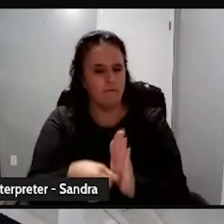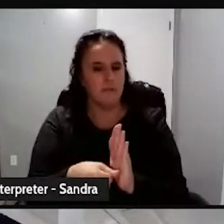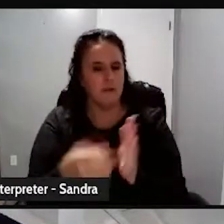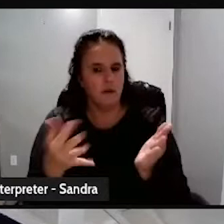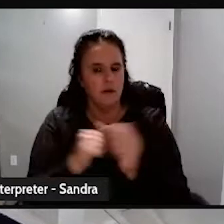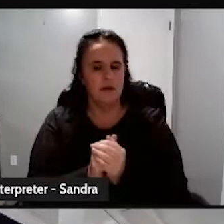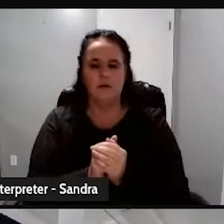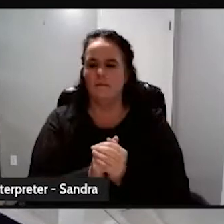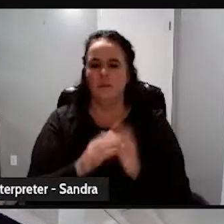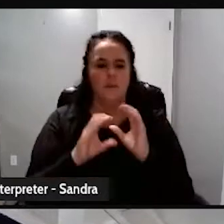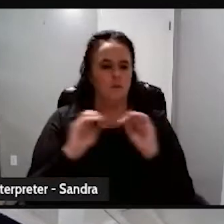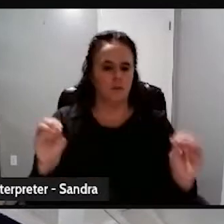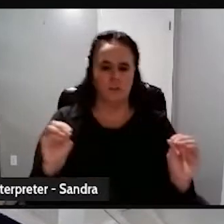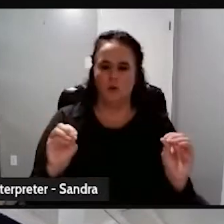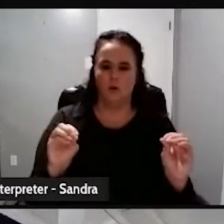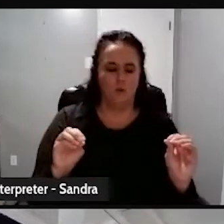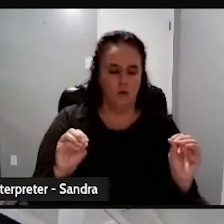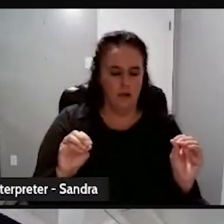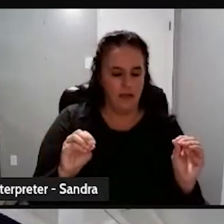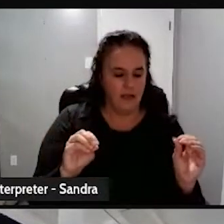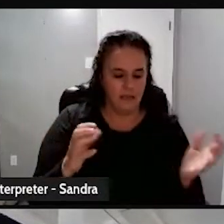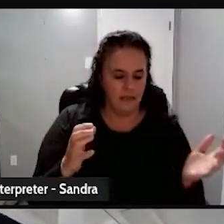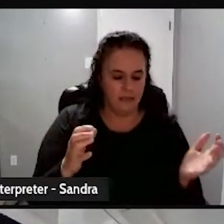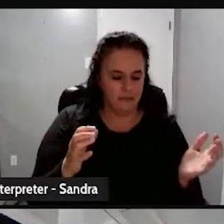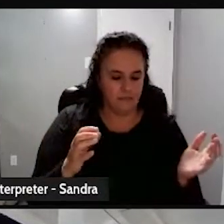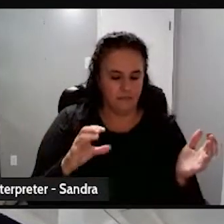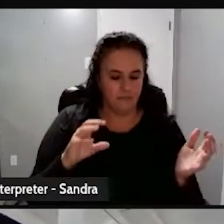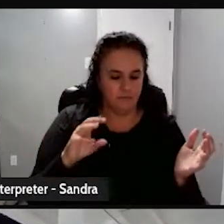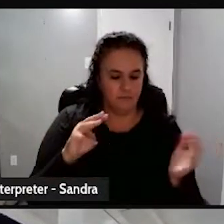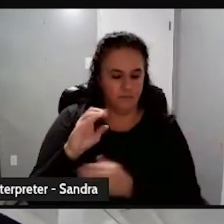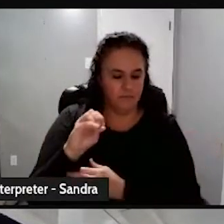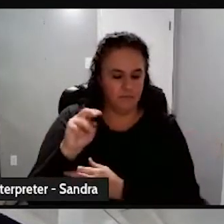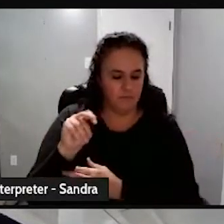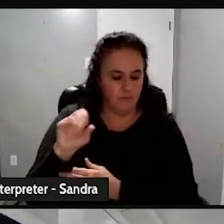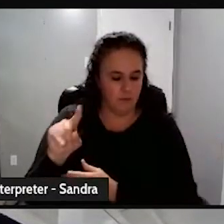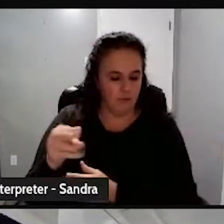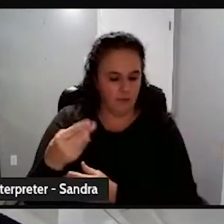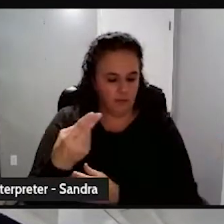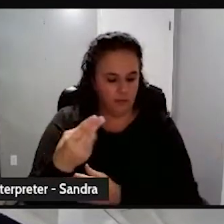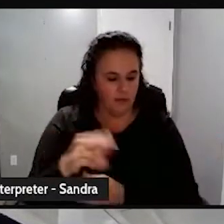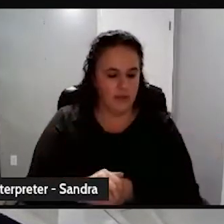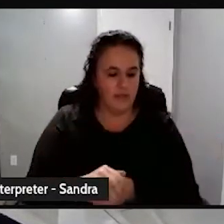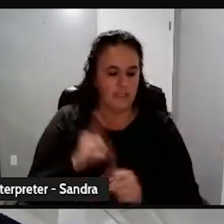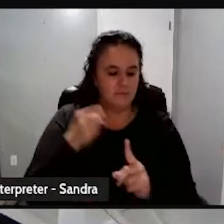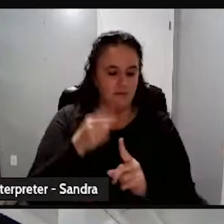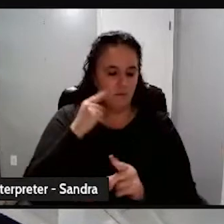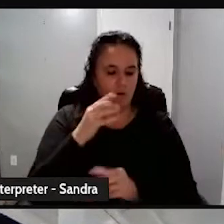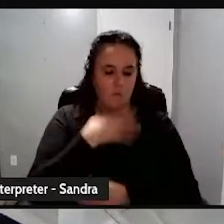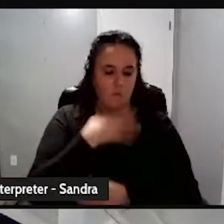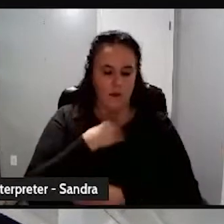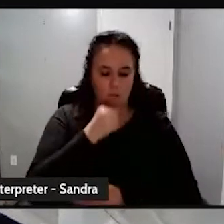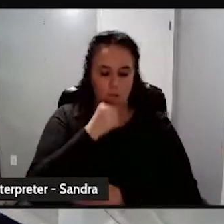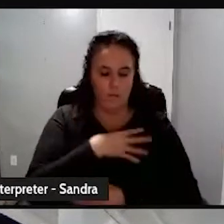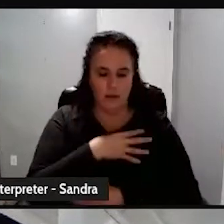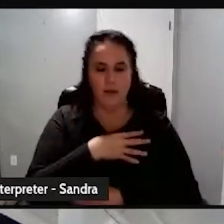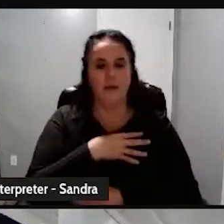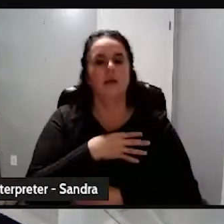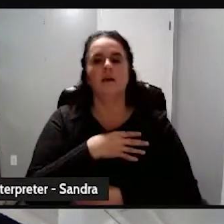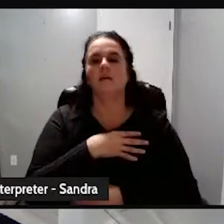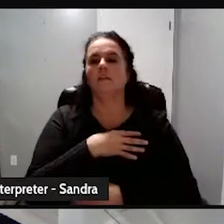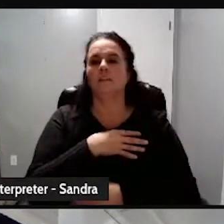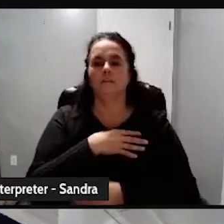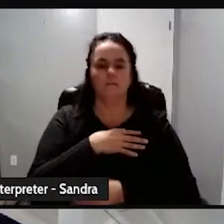is no monolith, and that especially for white women who could all afford their